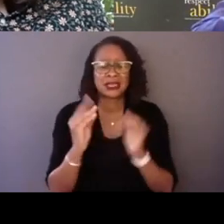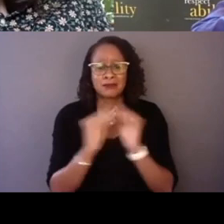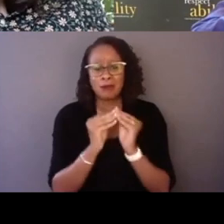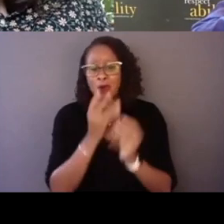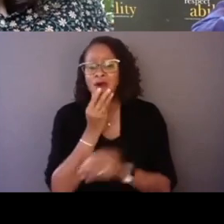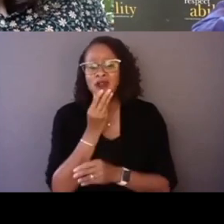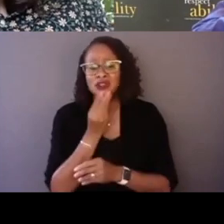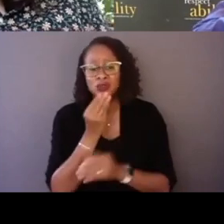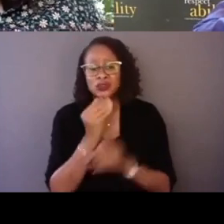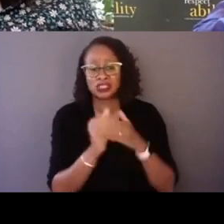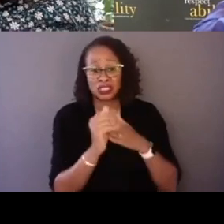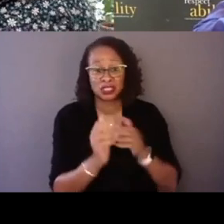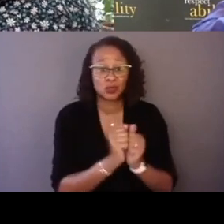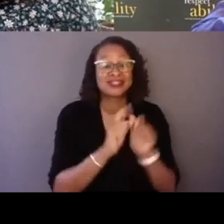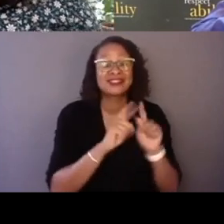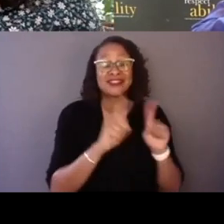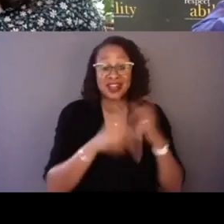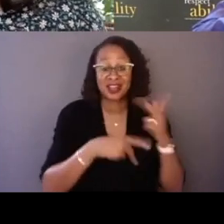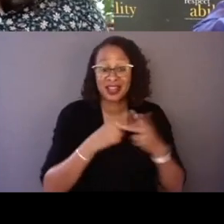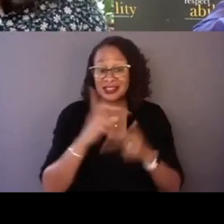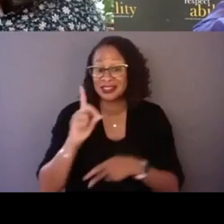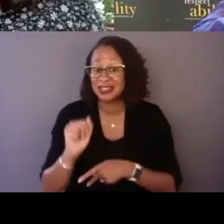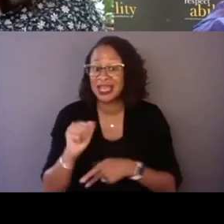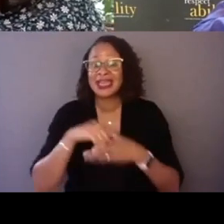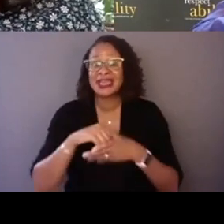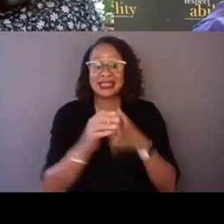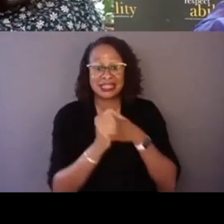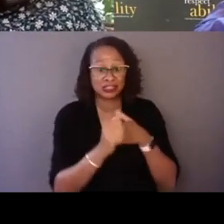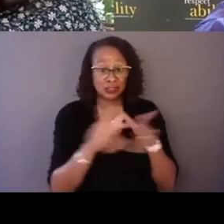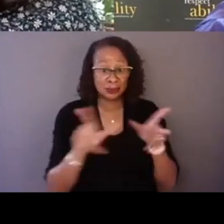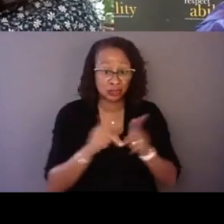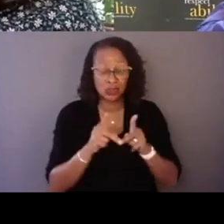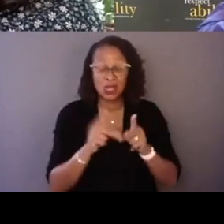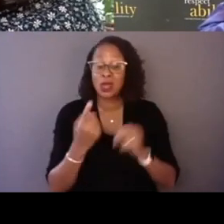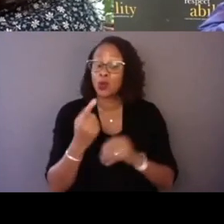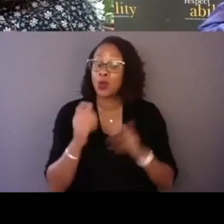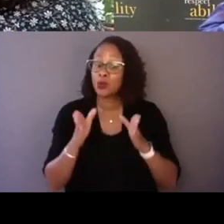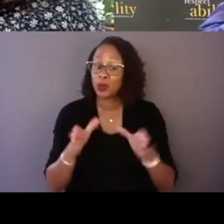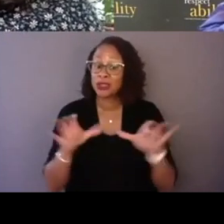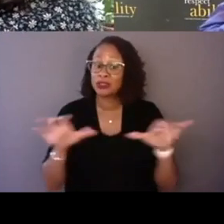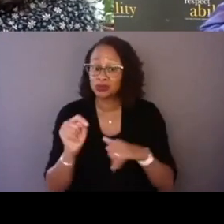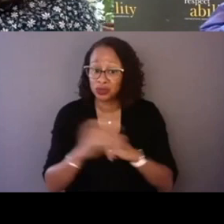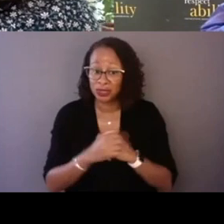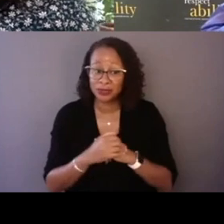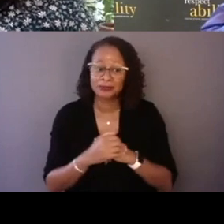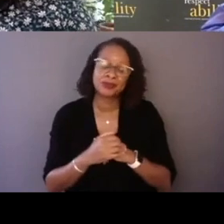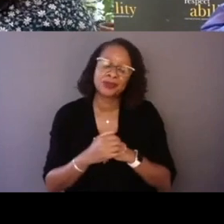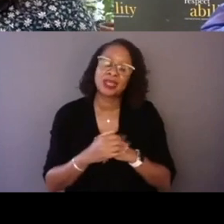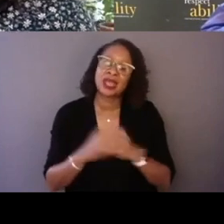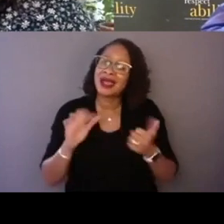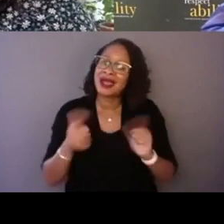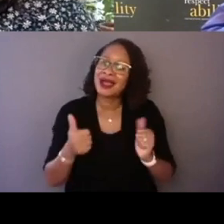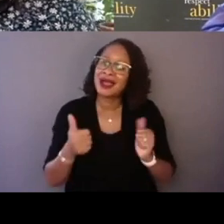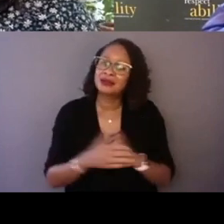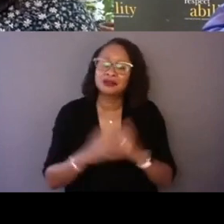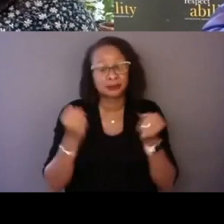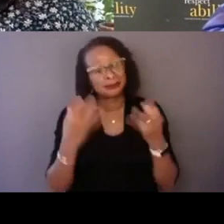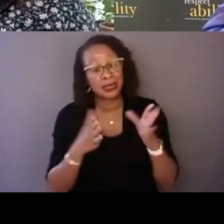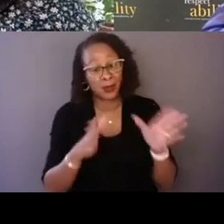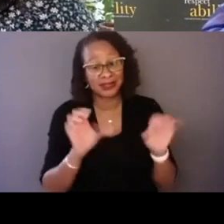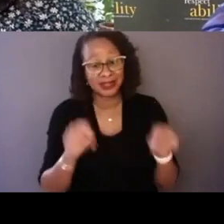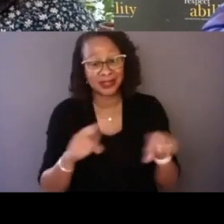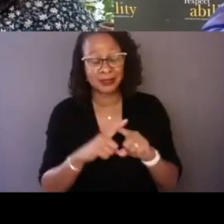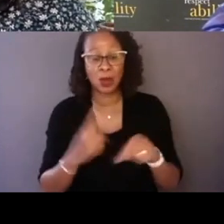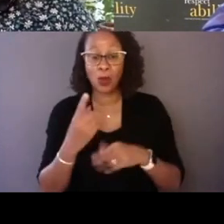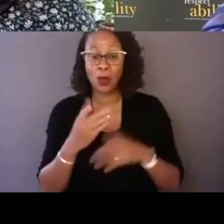of disabilities be in leadership positions. And one way to do that, I think, is there are many ways, but one way is to